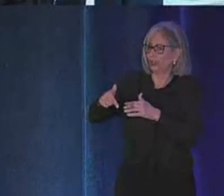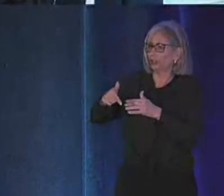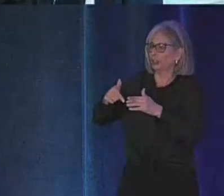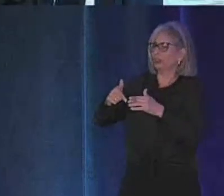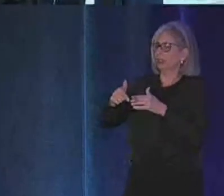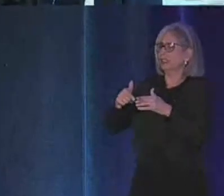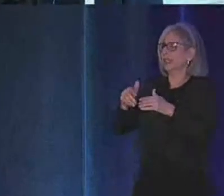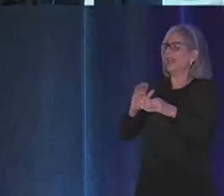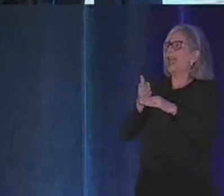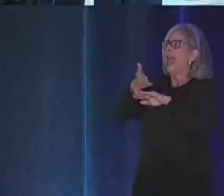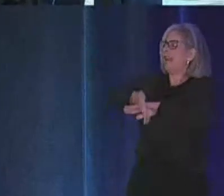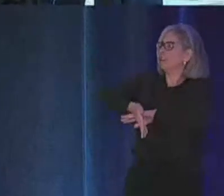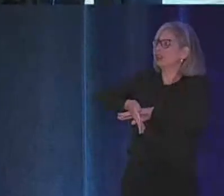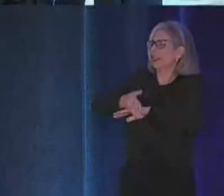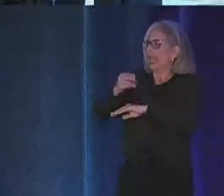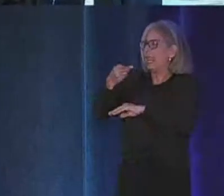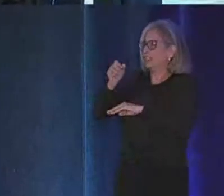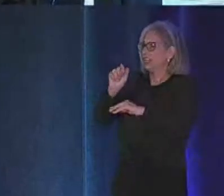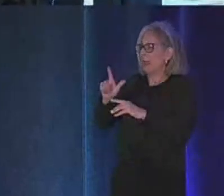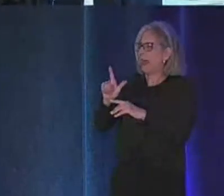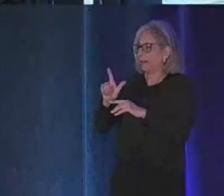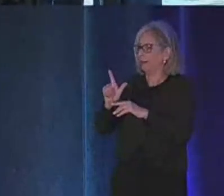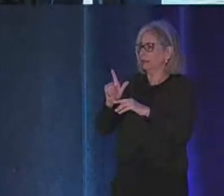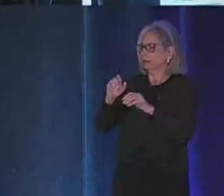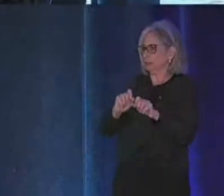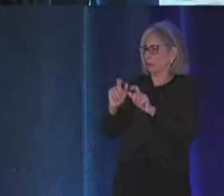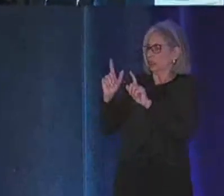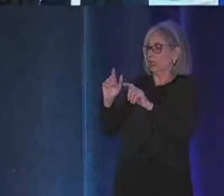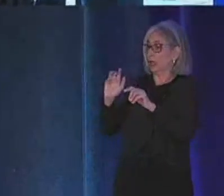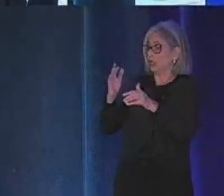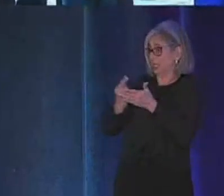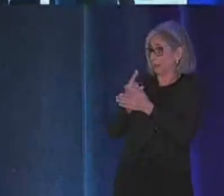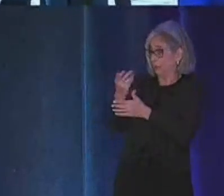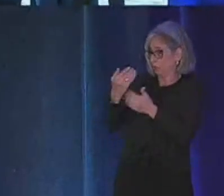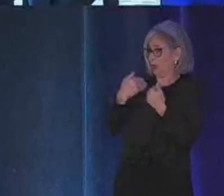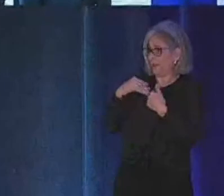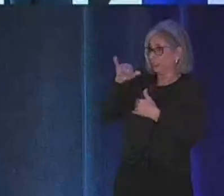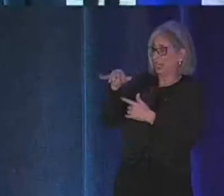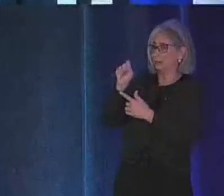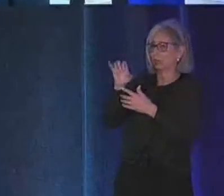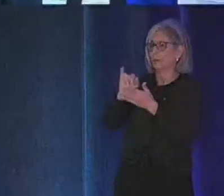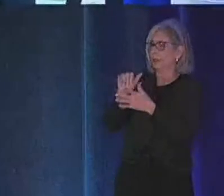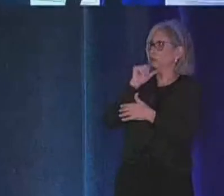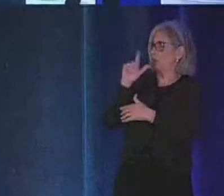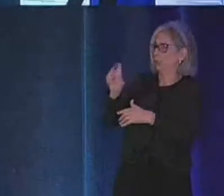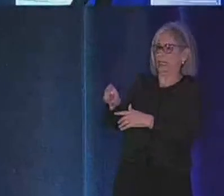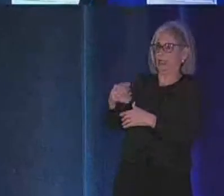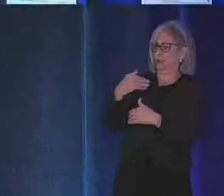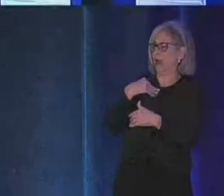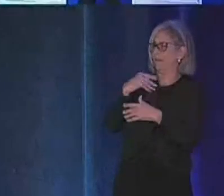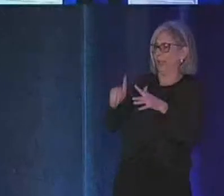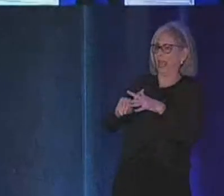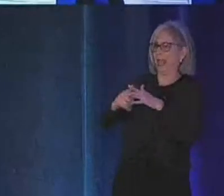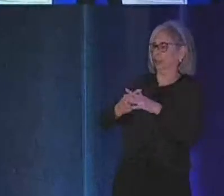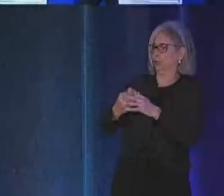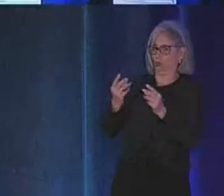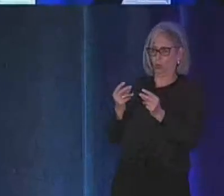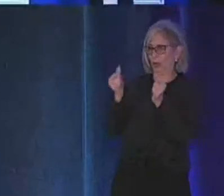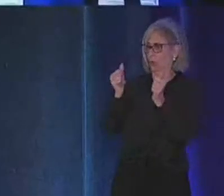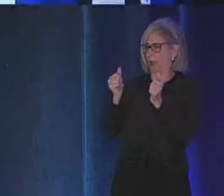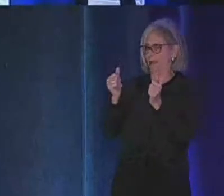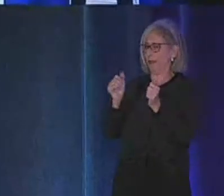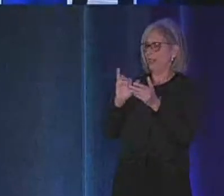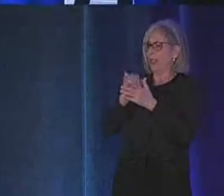later after the HTML is parsed, because sometimes you have some JavaScript that you do not need to have executed right away that